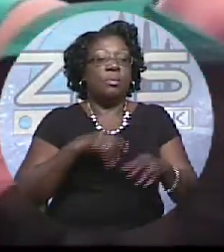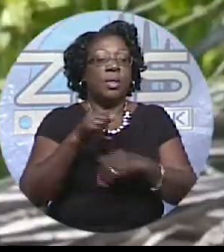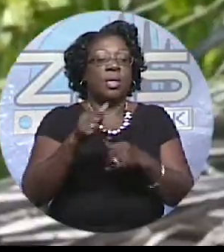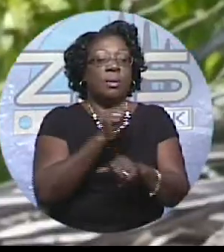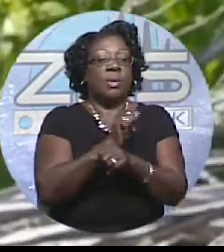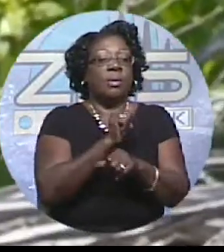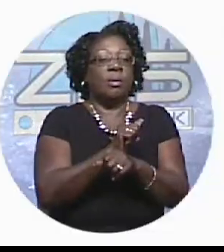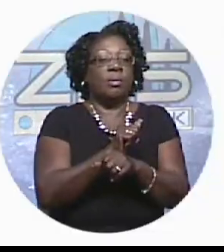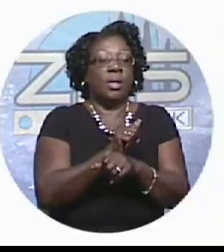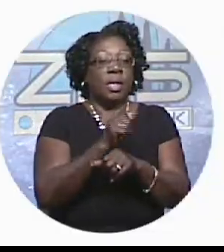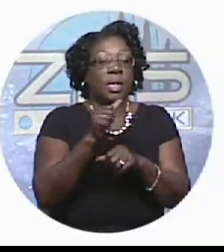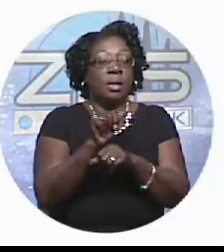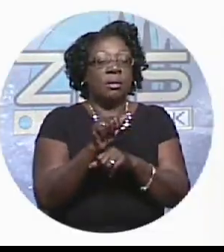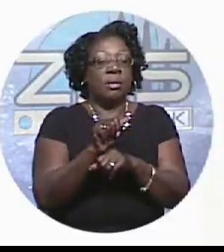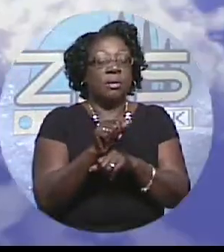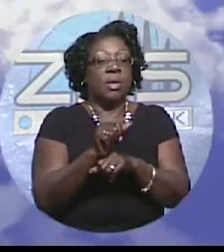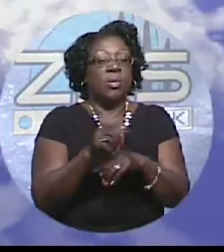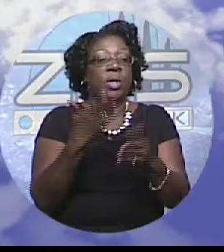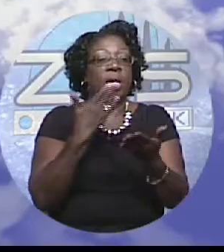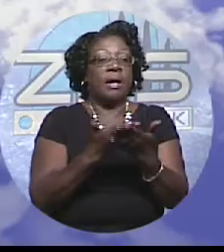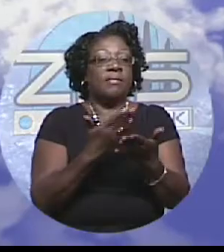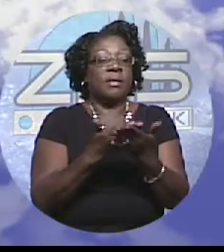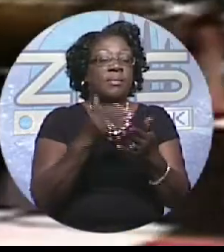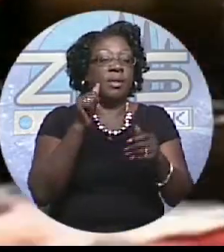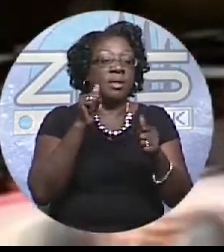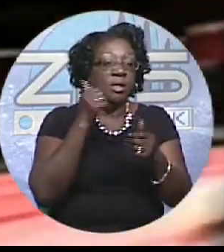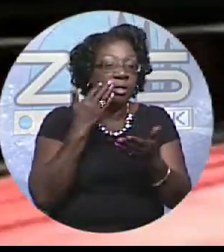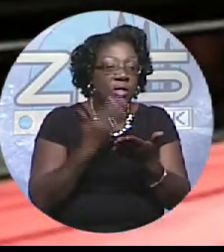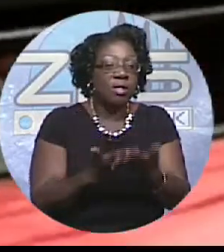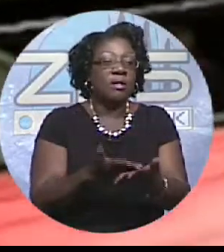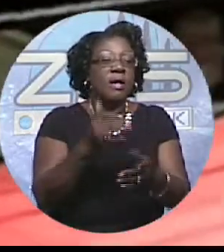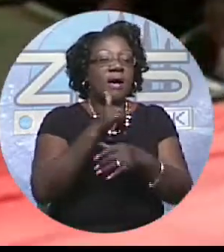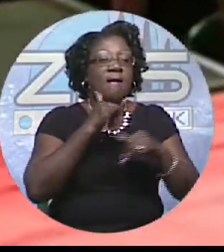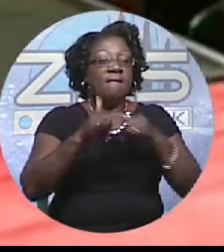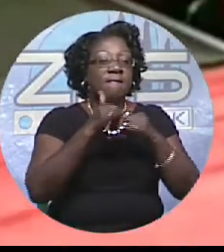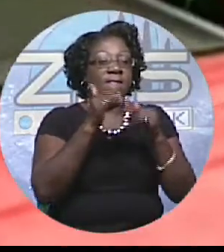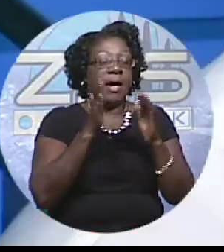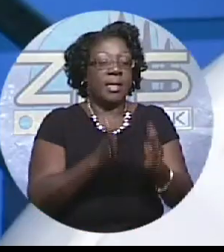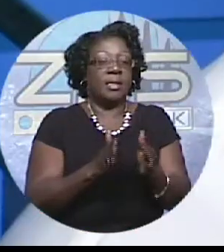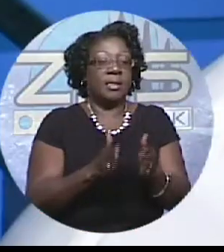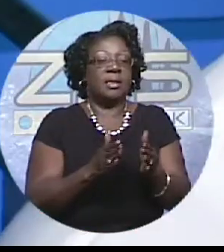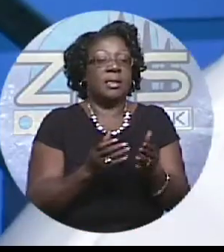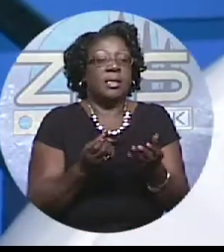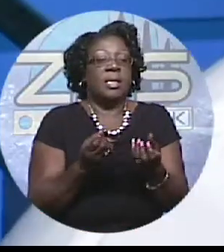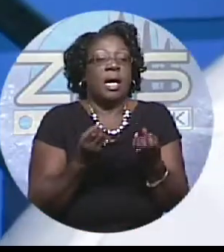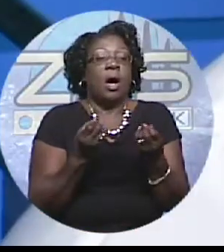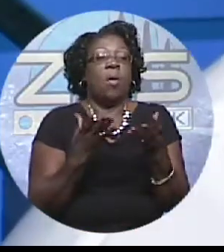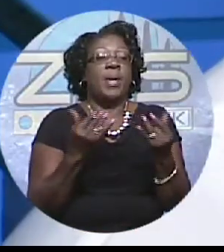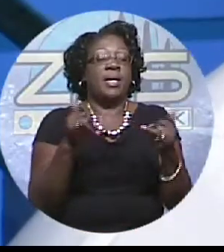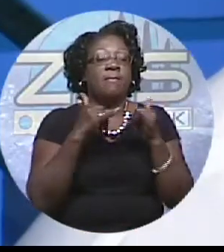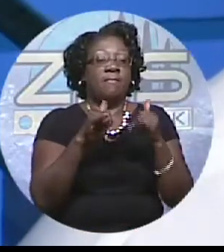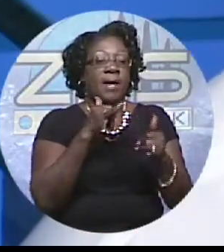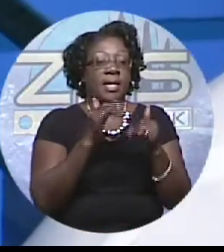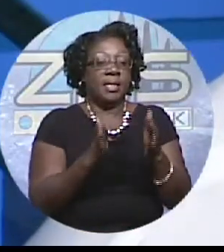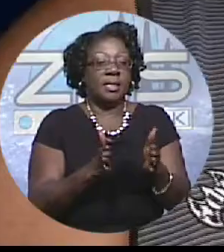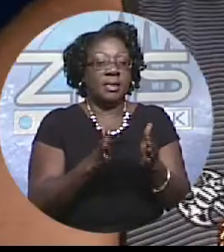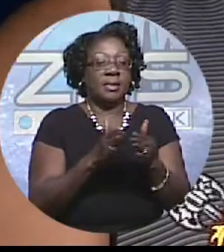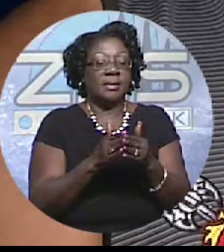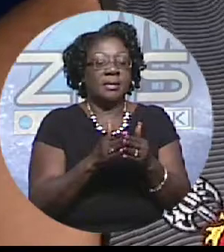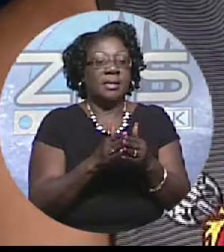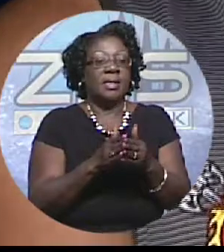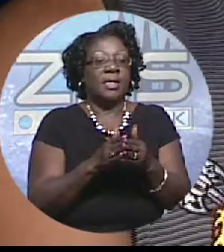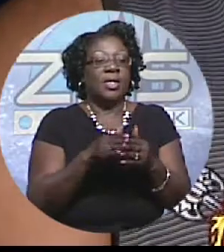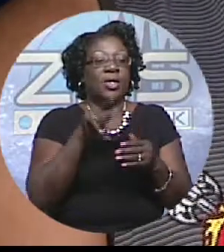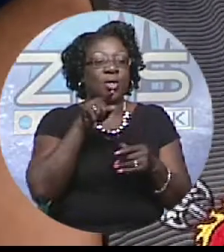extreme. So you're going to have some good fighters. How many fights? How long is the card? I know you have me and McPhee fighting, but who else you have?